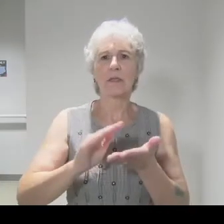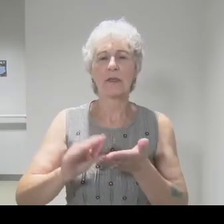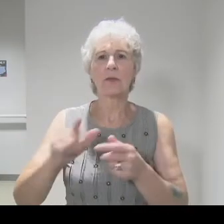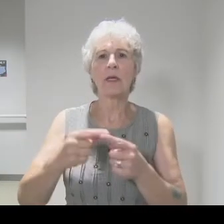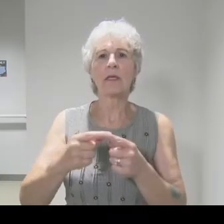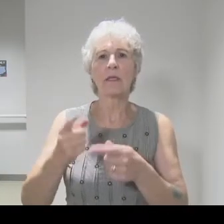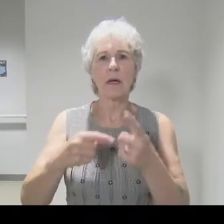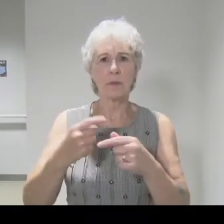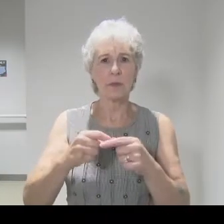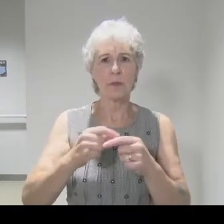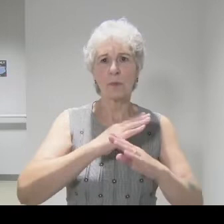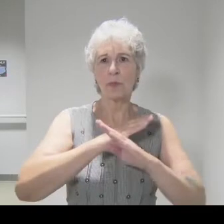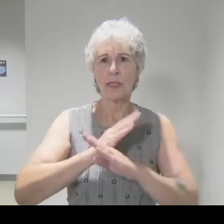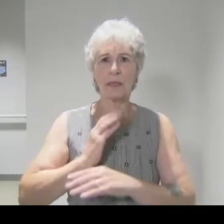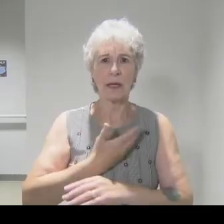to protecting our children.